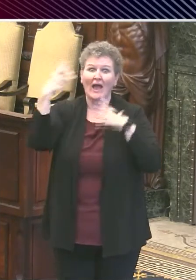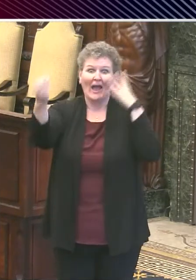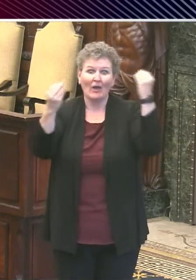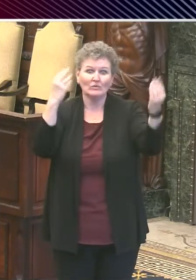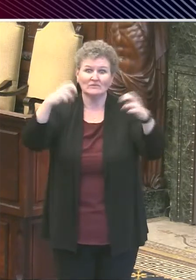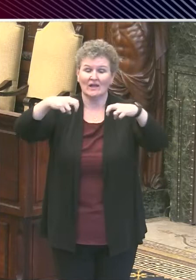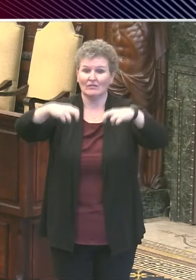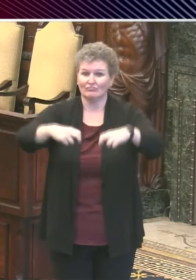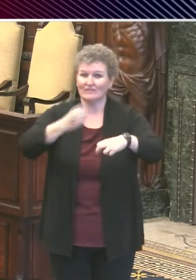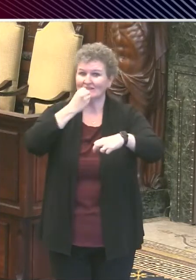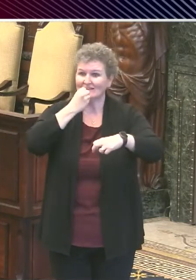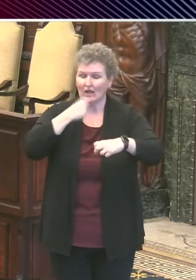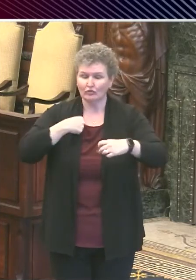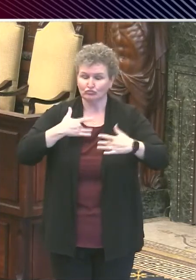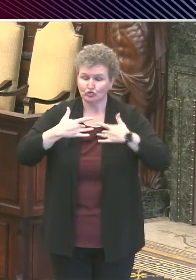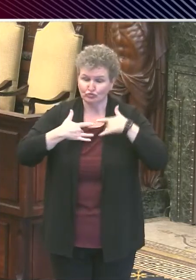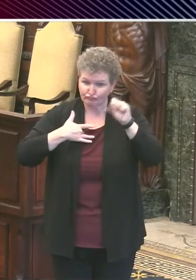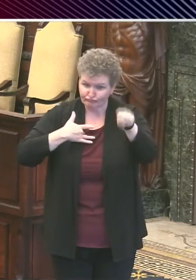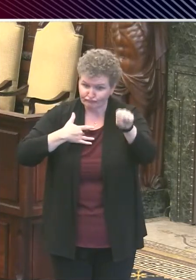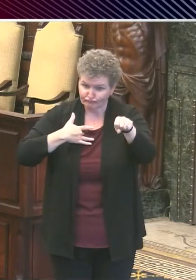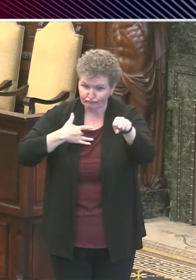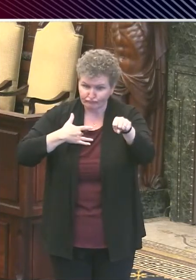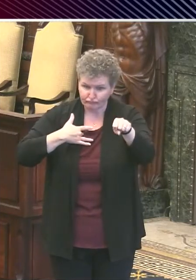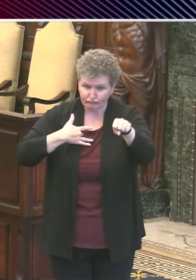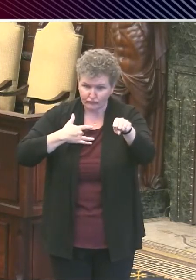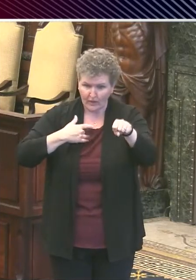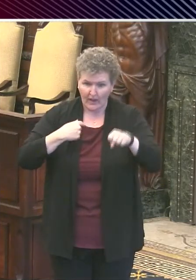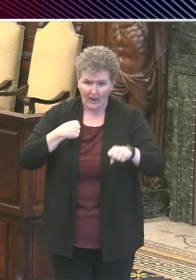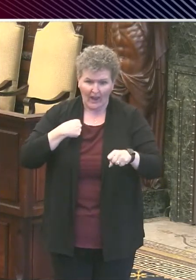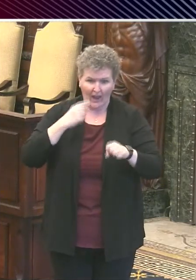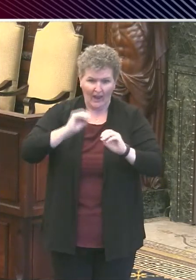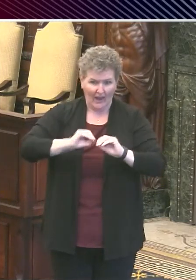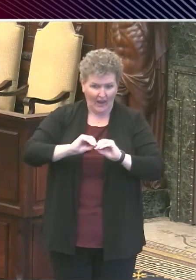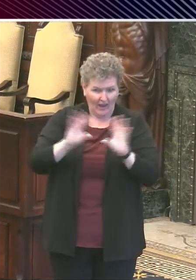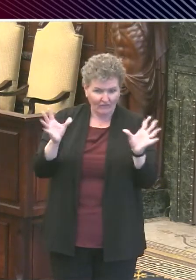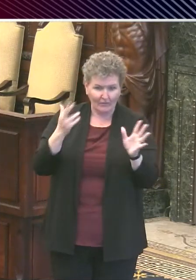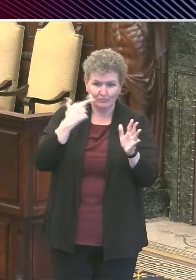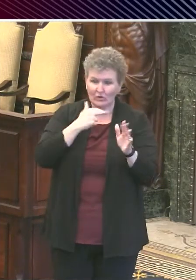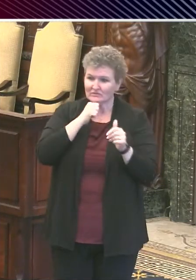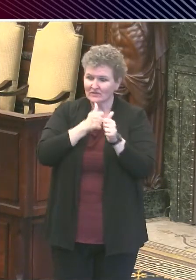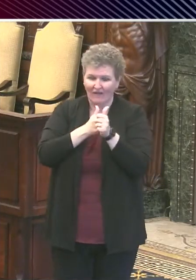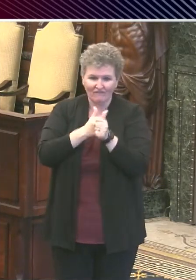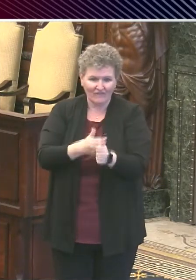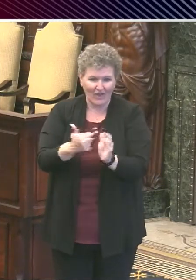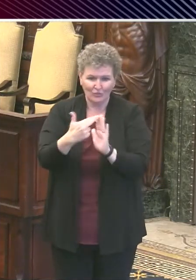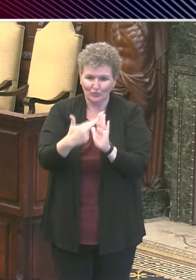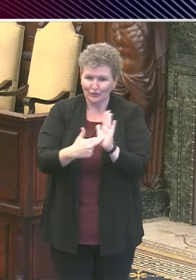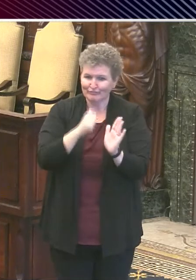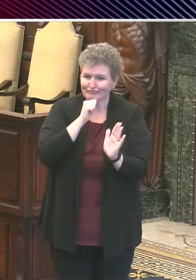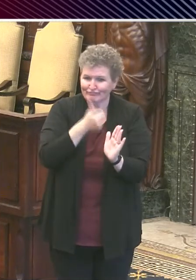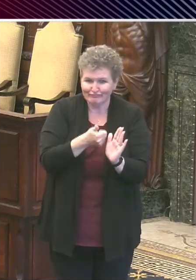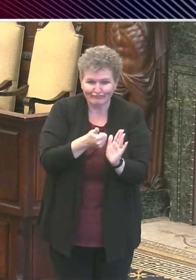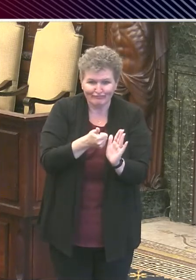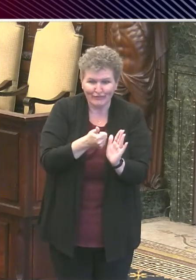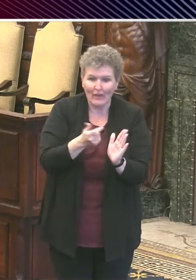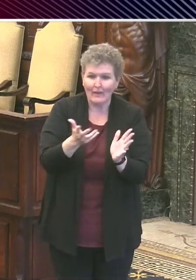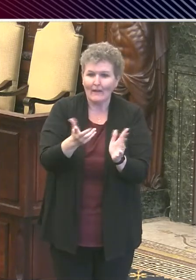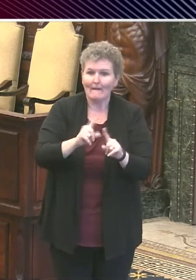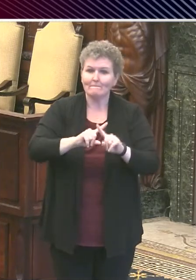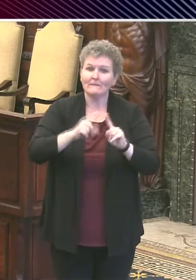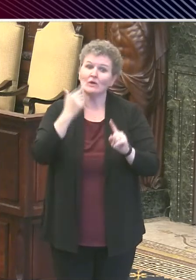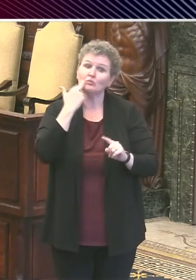having seen with my own eyes some restaurants that were not following the guidelines. Since that time, the ones that I've seen seem to be